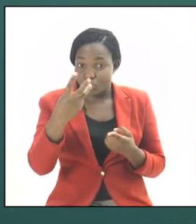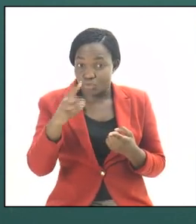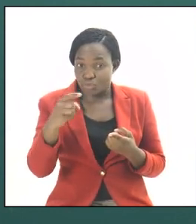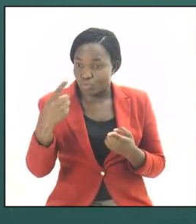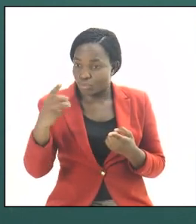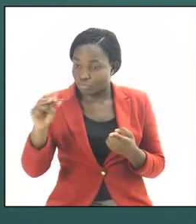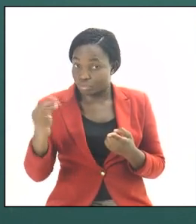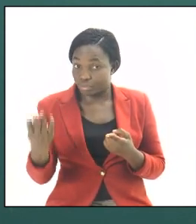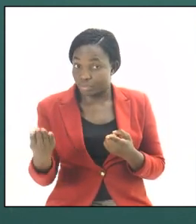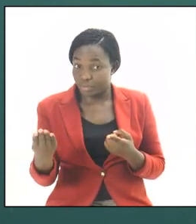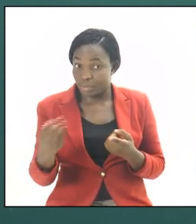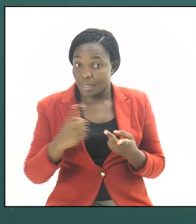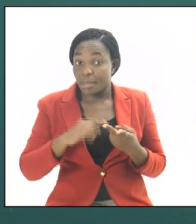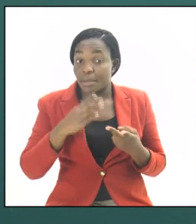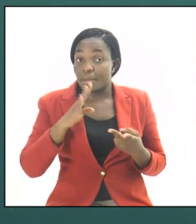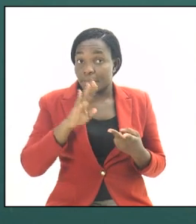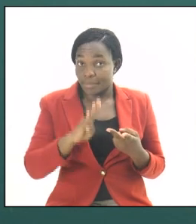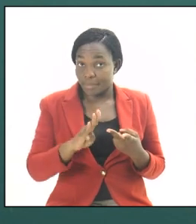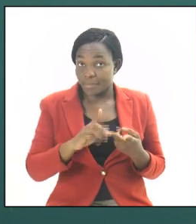43.1 meters, B,